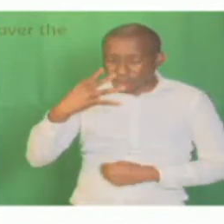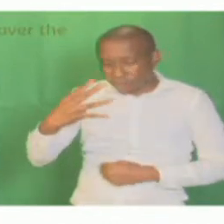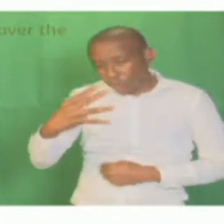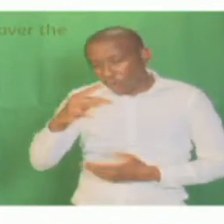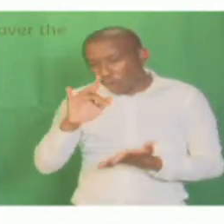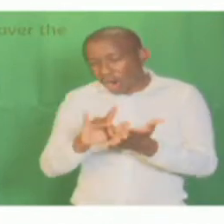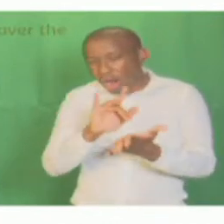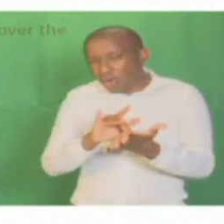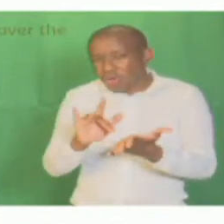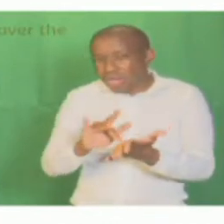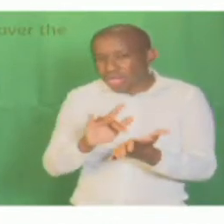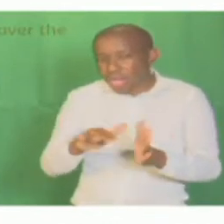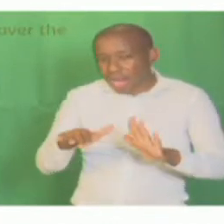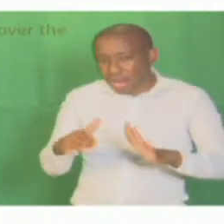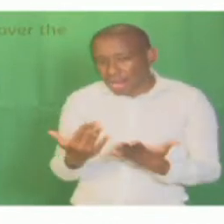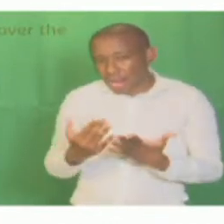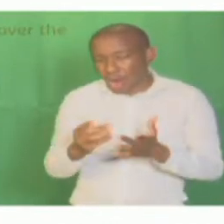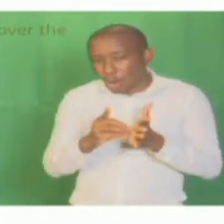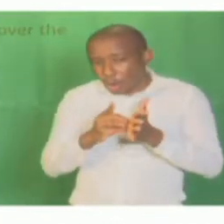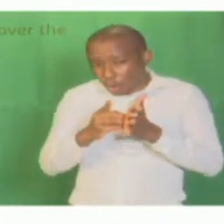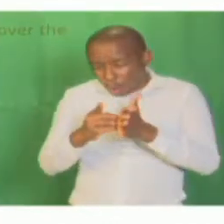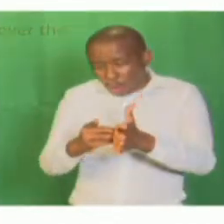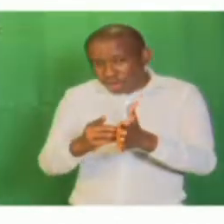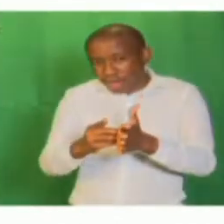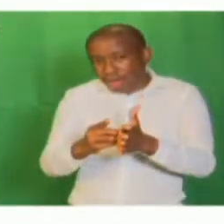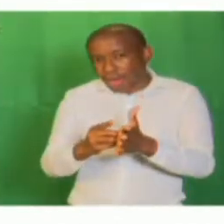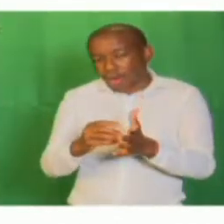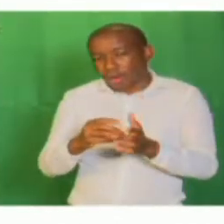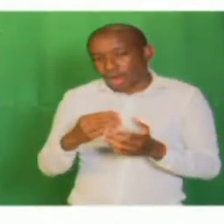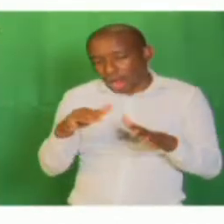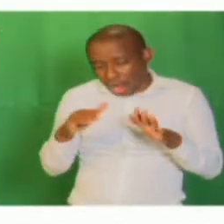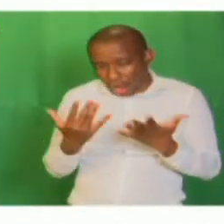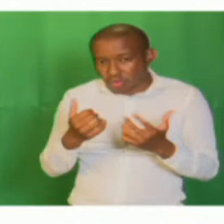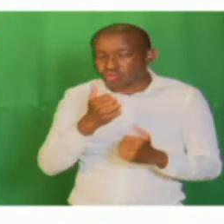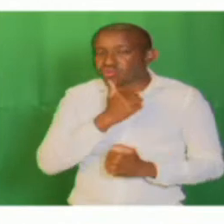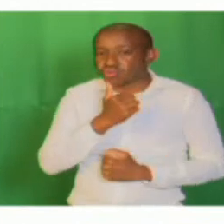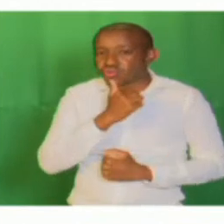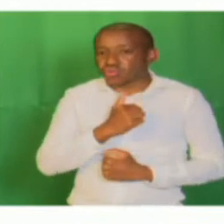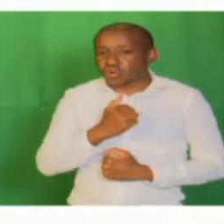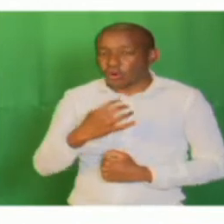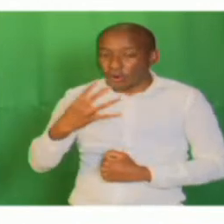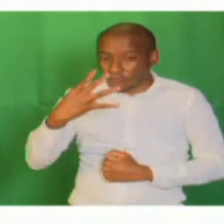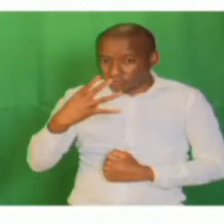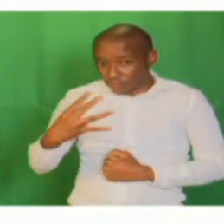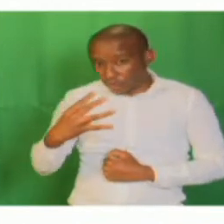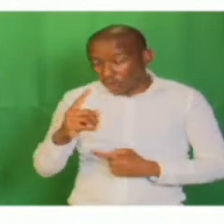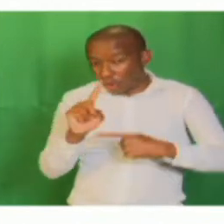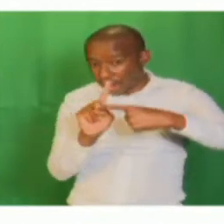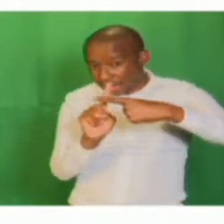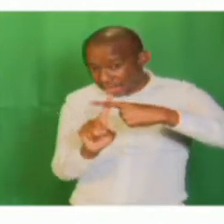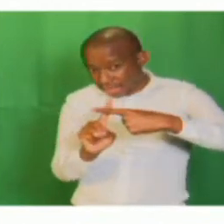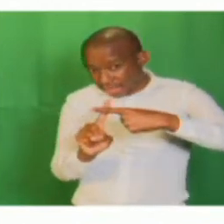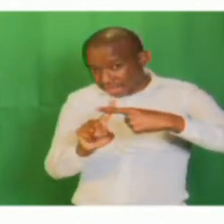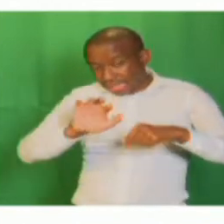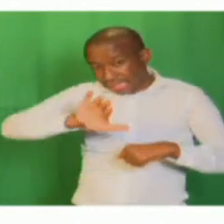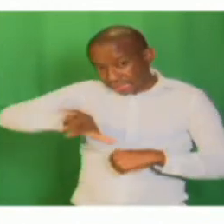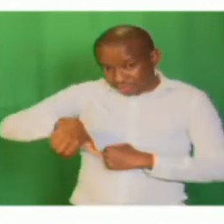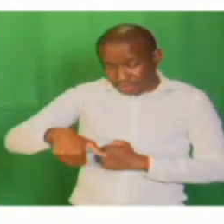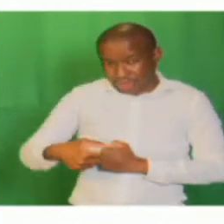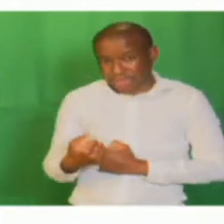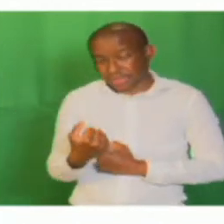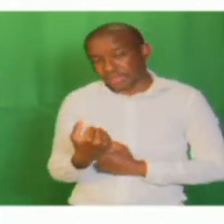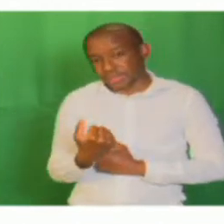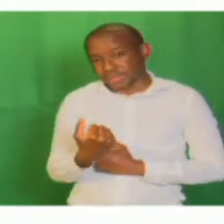operations, that is, using the order of operations. The four operations: addition, subtraction,